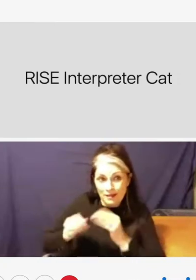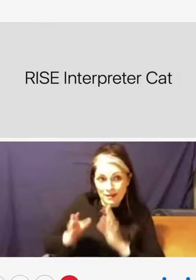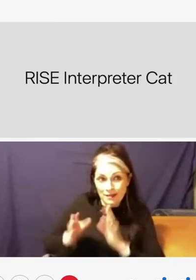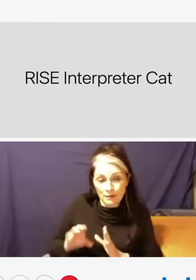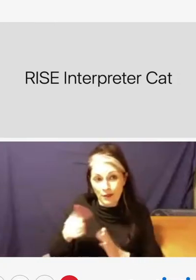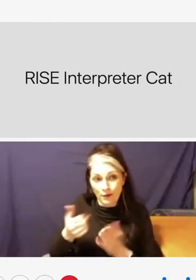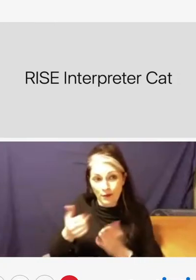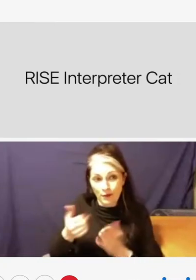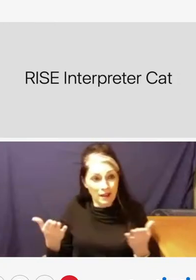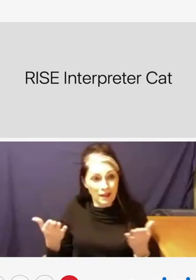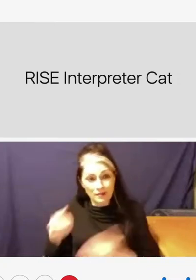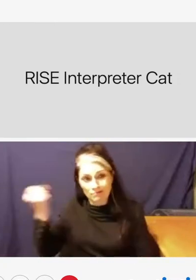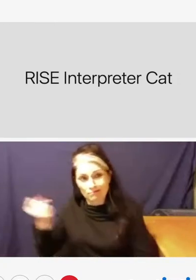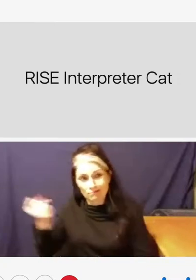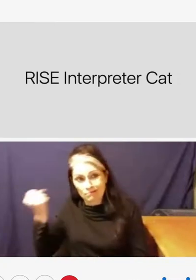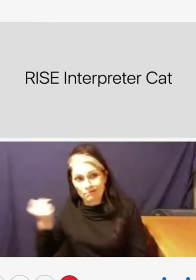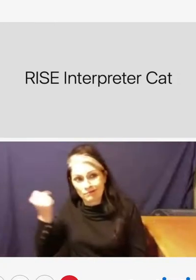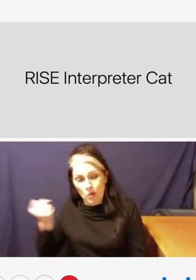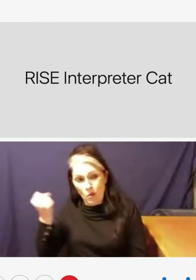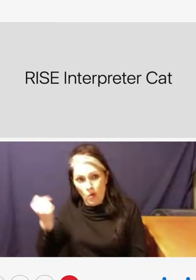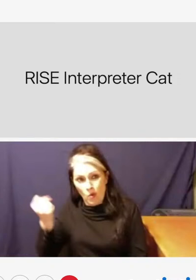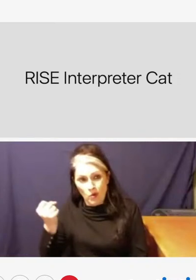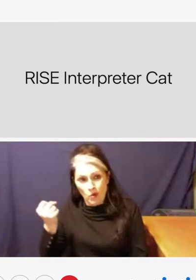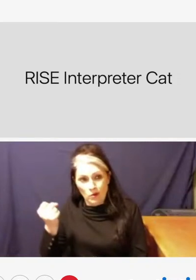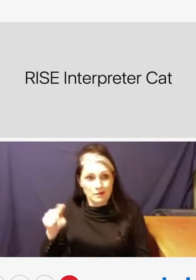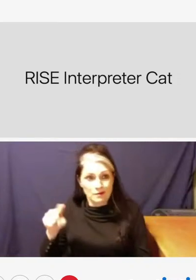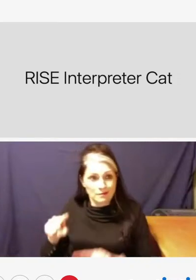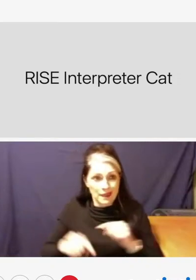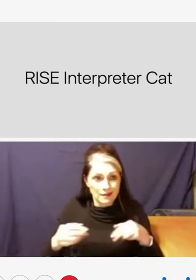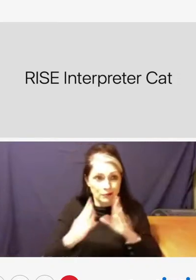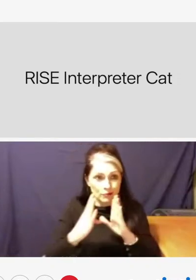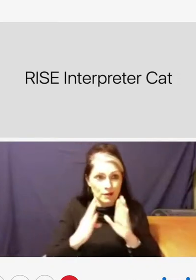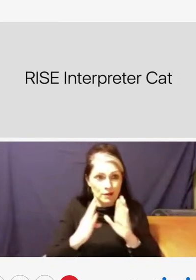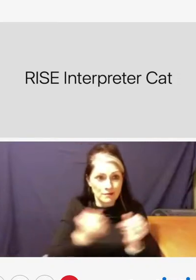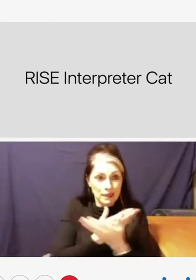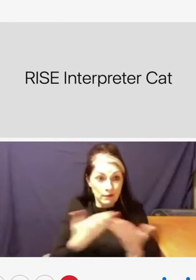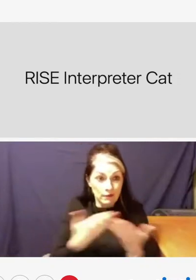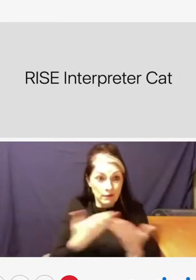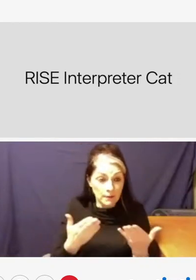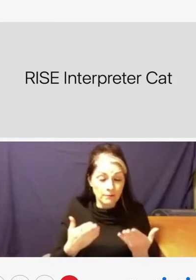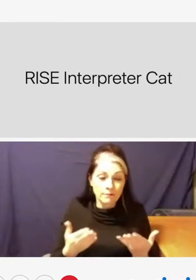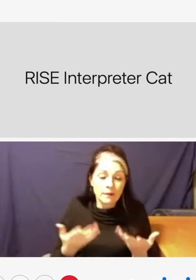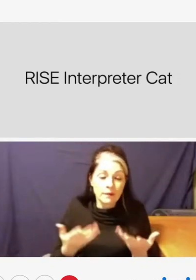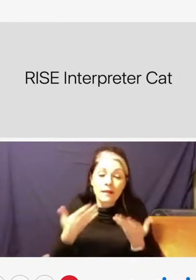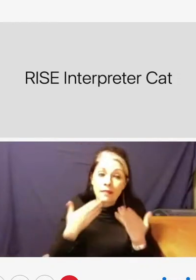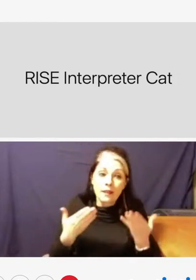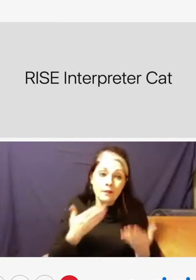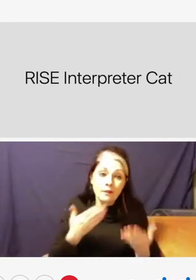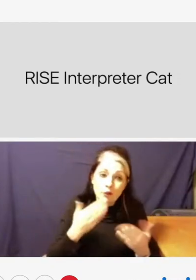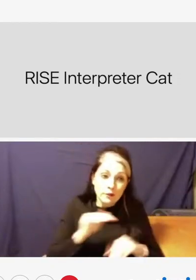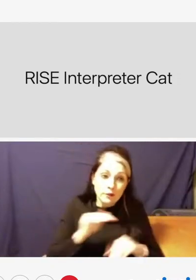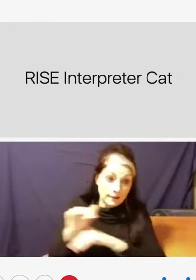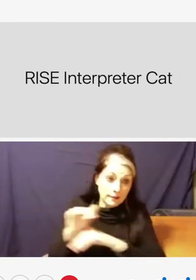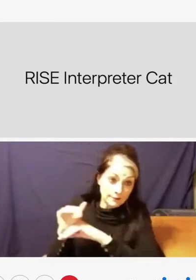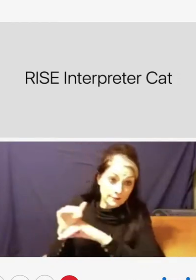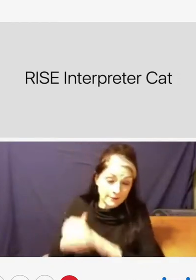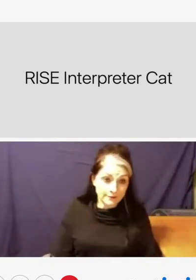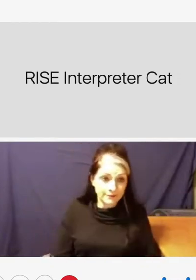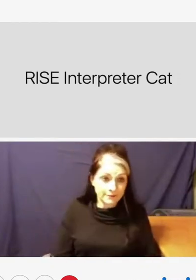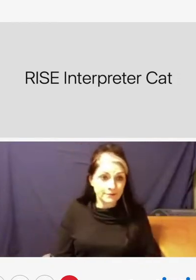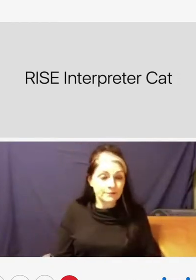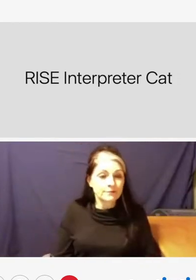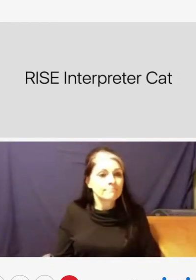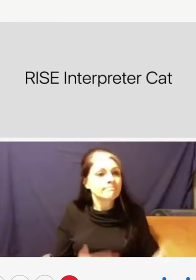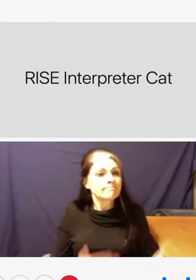so um with that thank you very much and have a good night thank you so